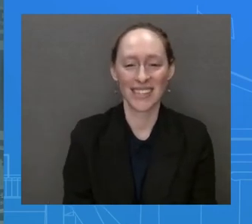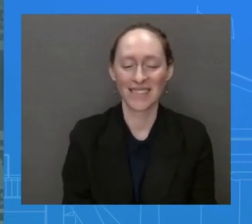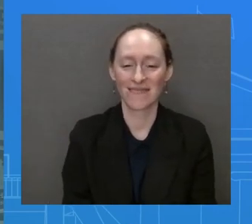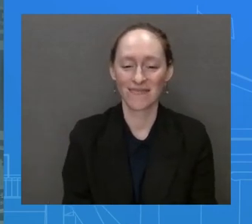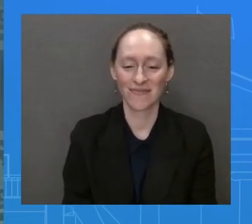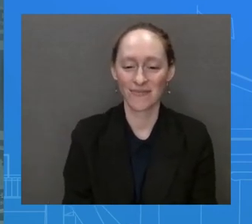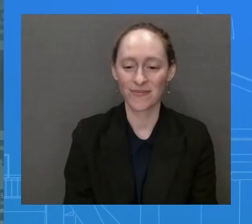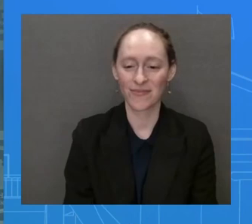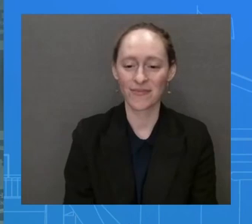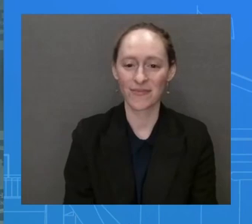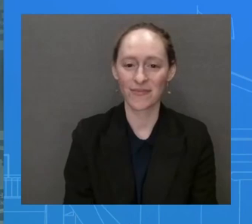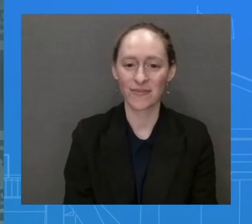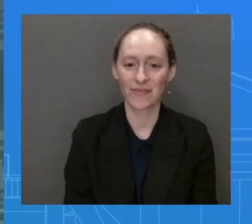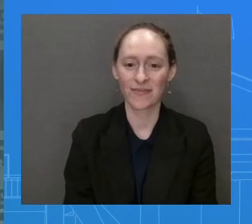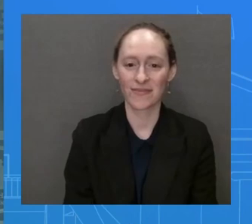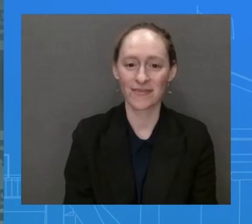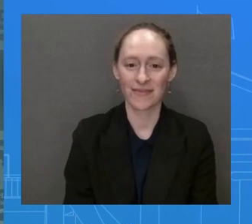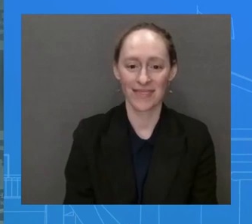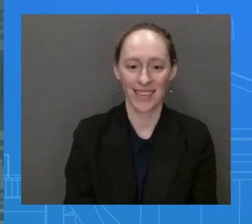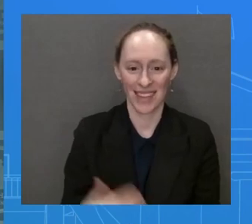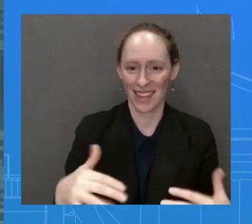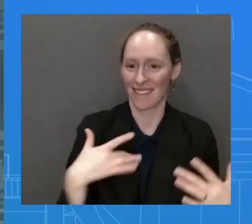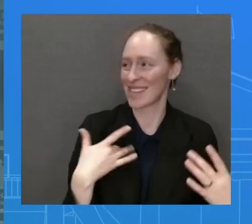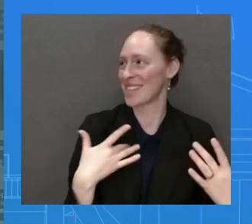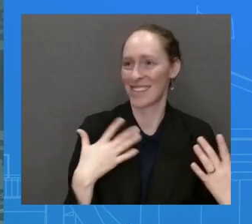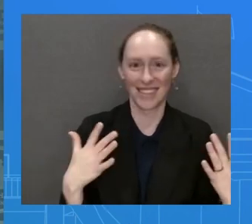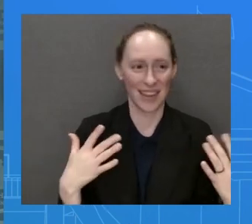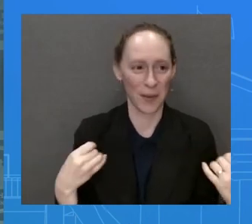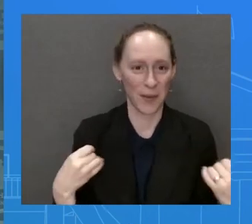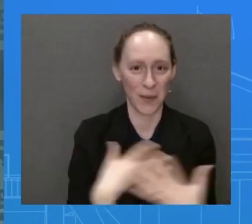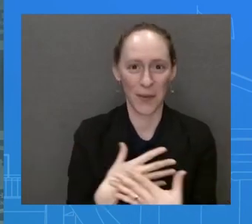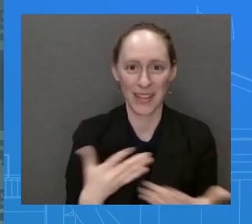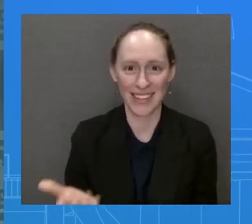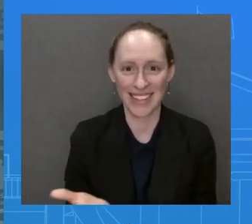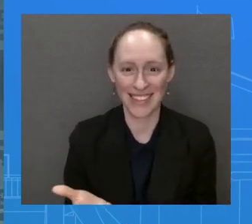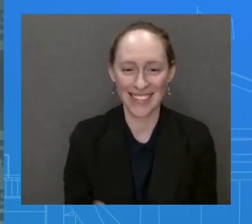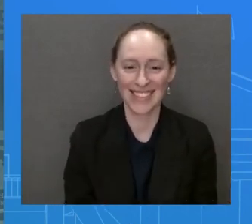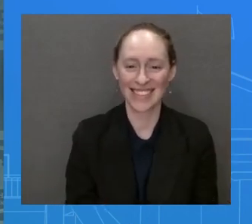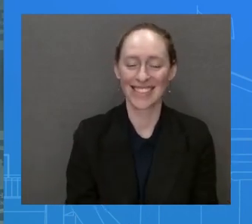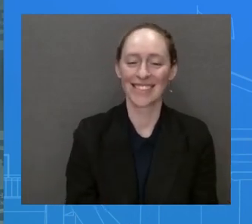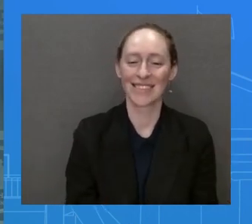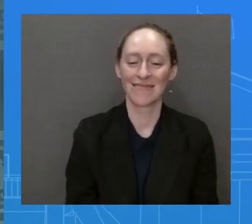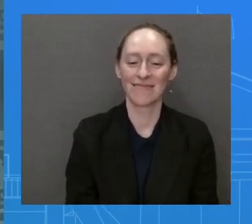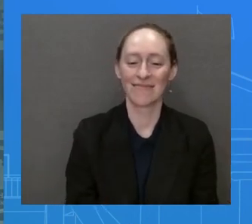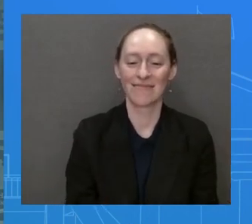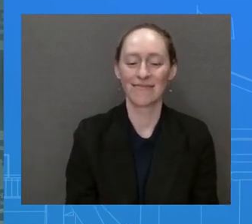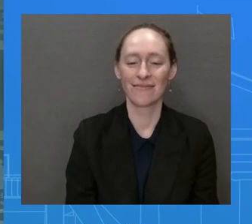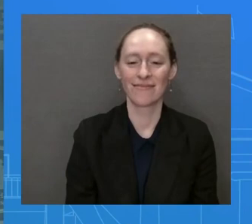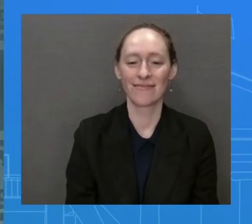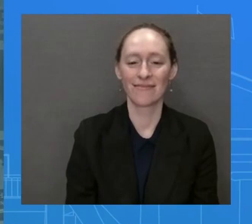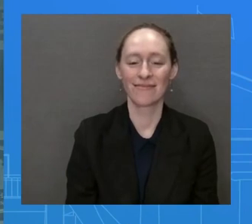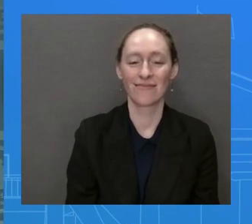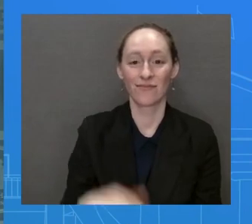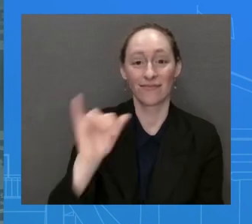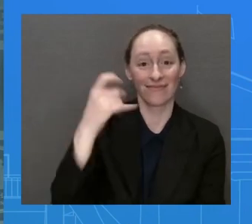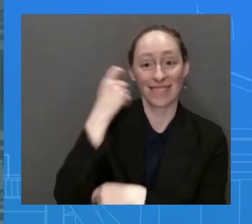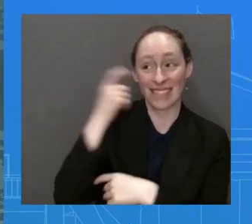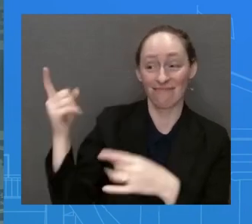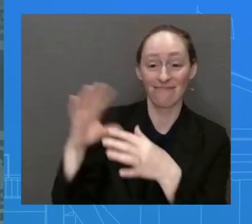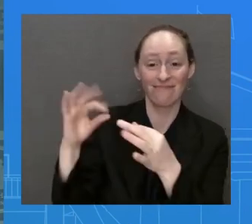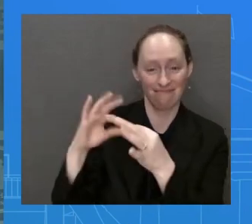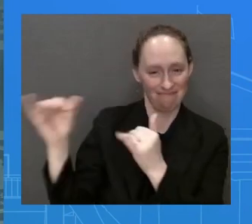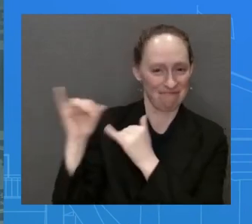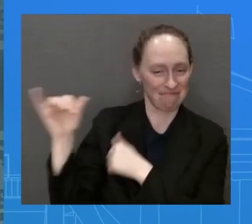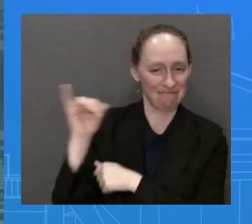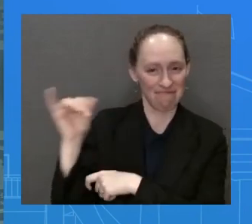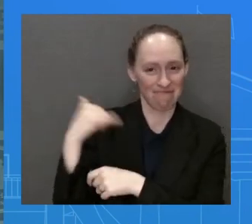here. Right? As Karine mentioned, I am looking forward to joining the president as he travels to Atlanta this